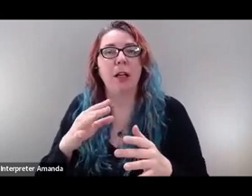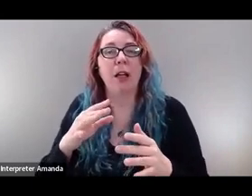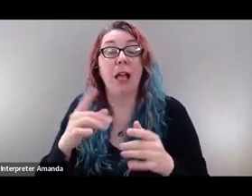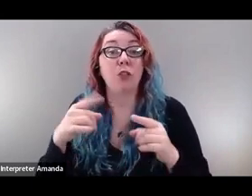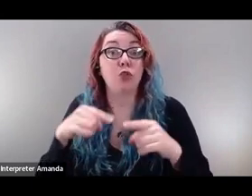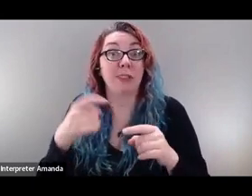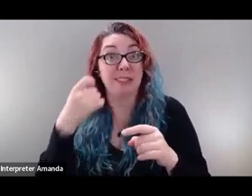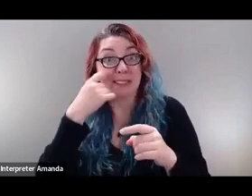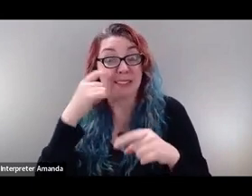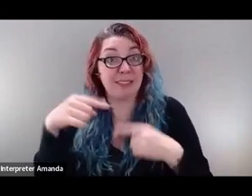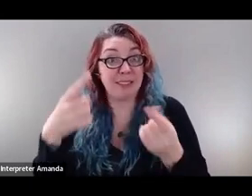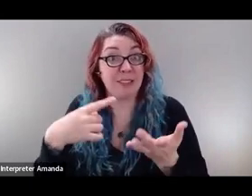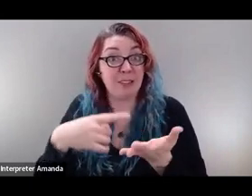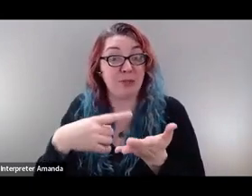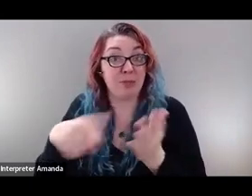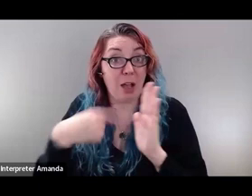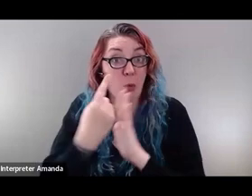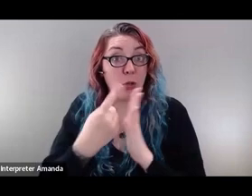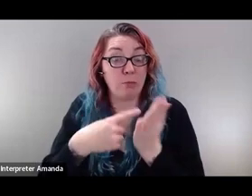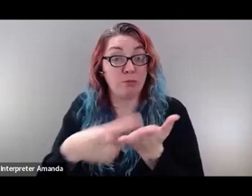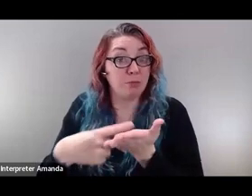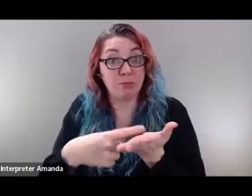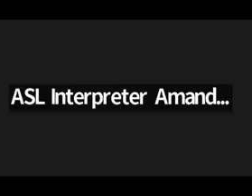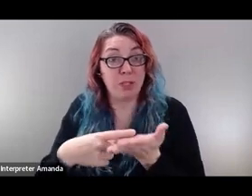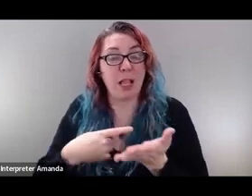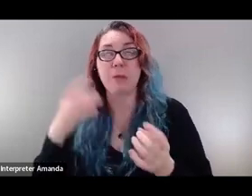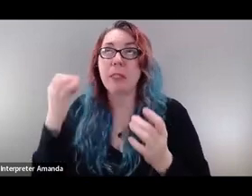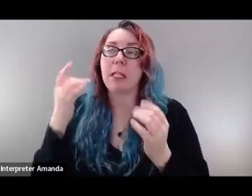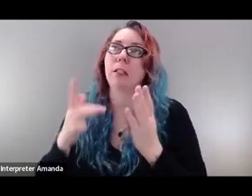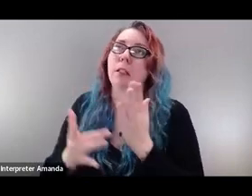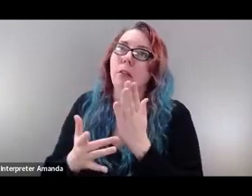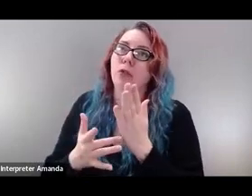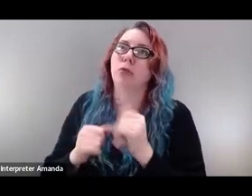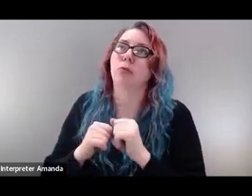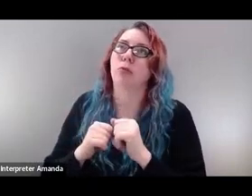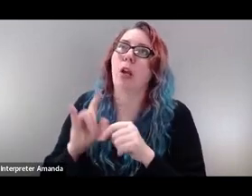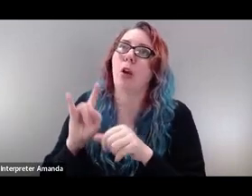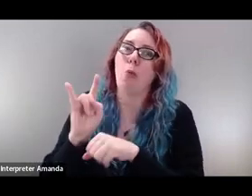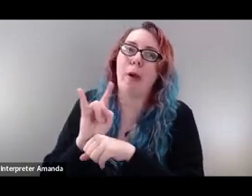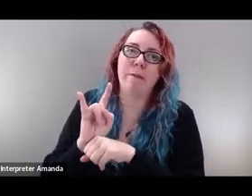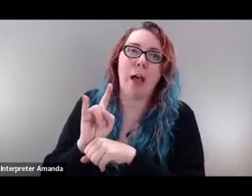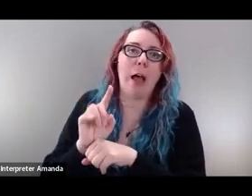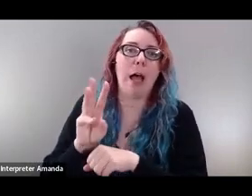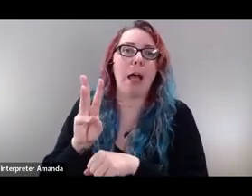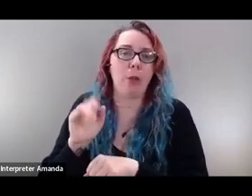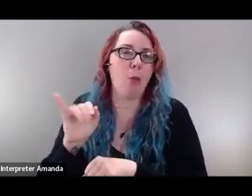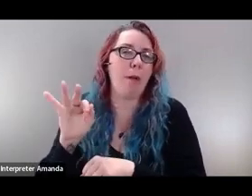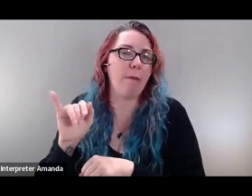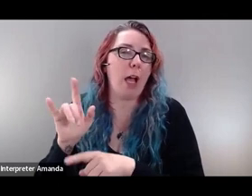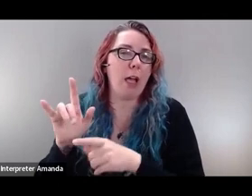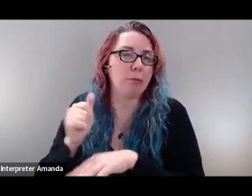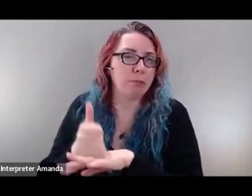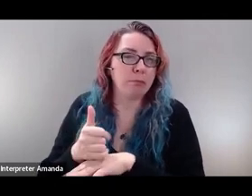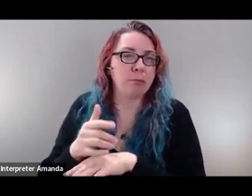thinking of technology and the platforms we produce, the Wi-Fi networks in a material way. And this probably